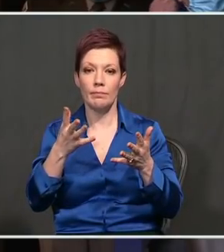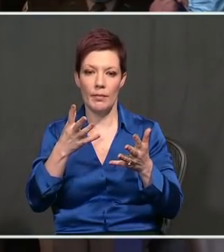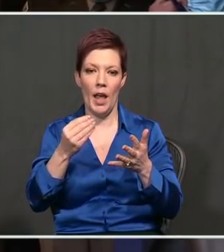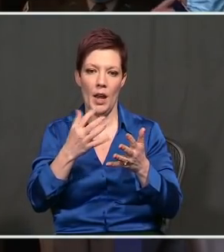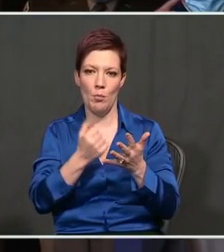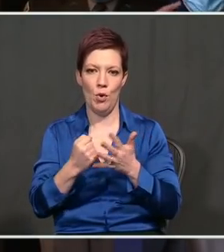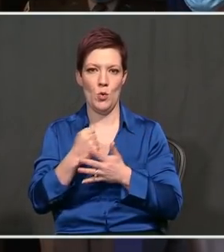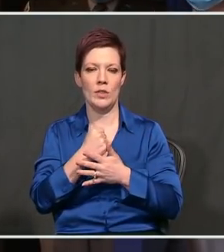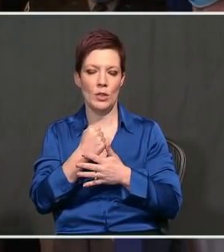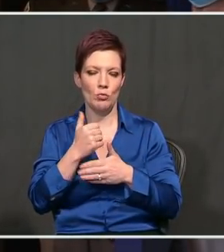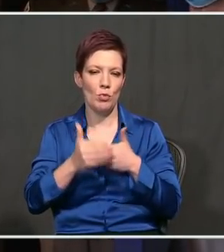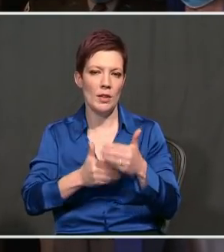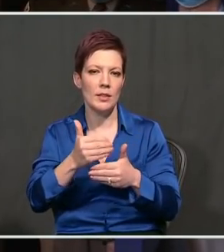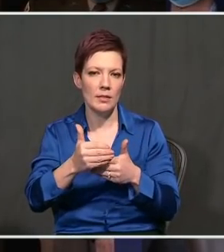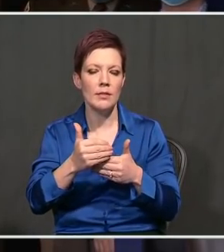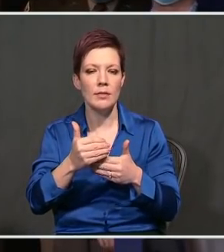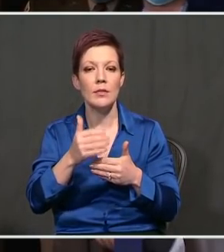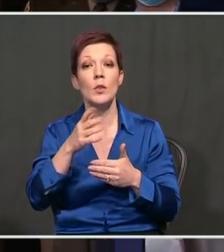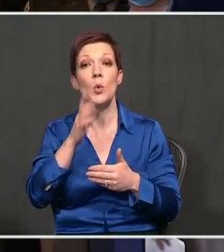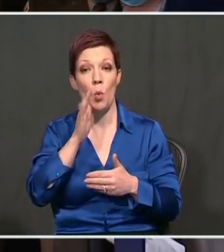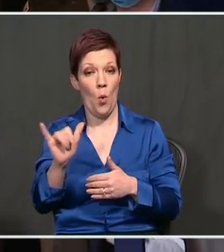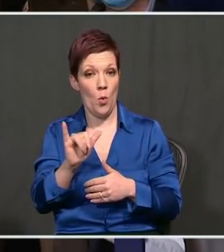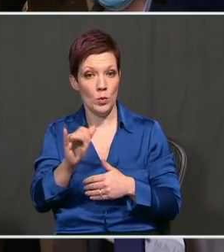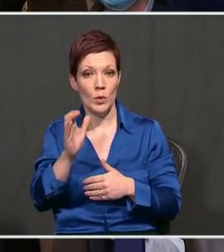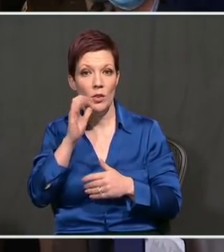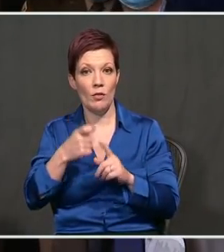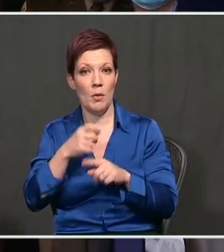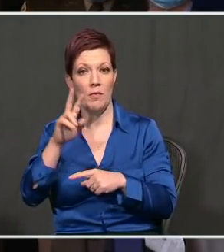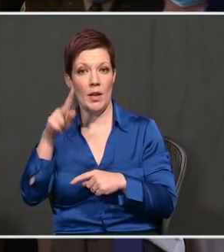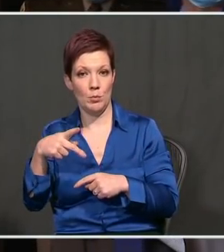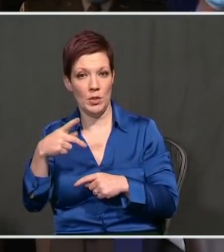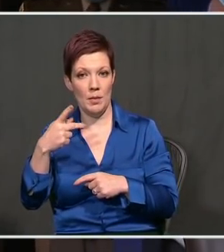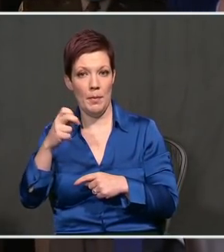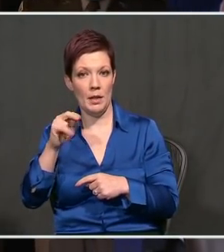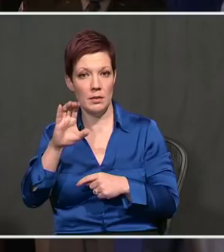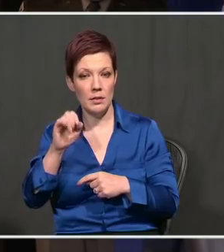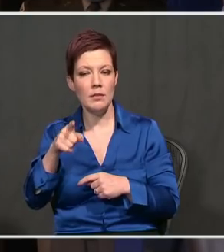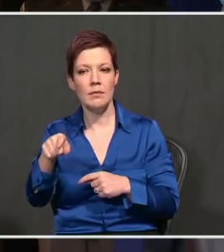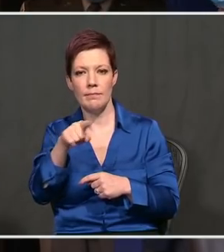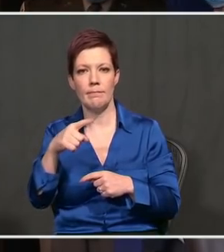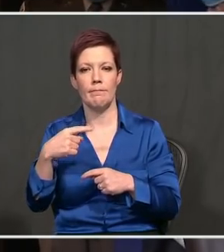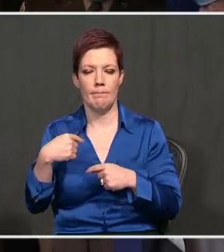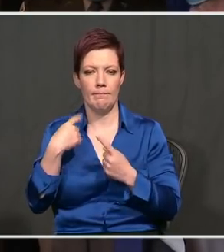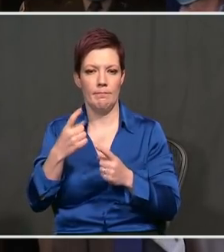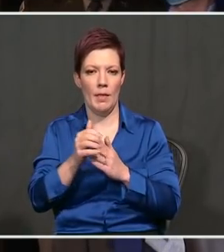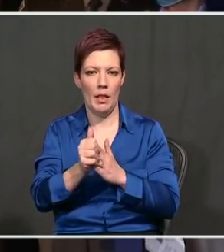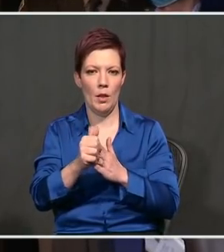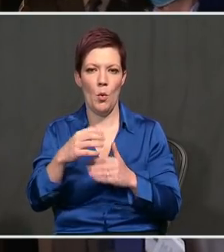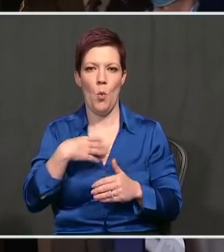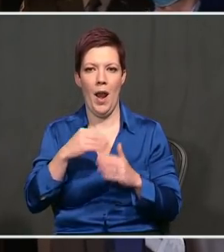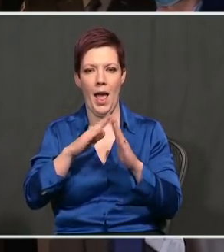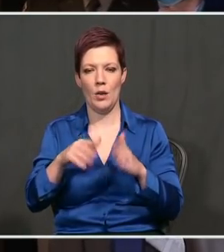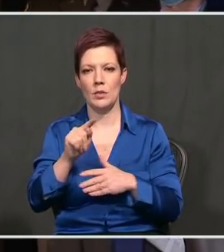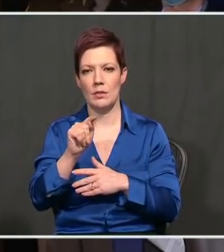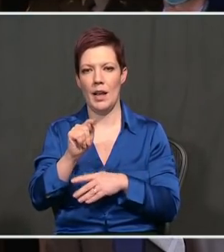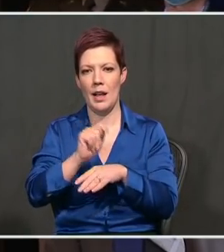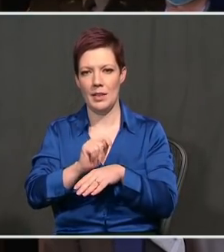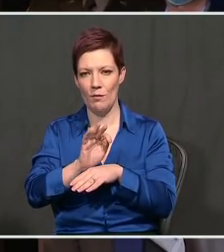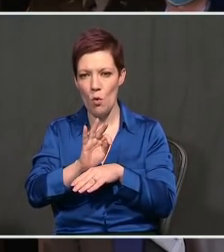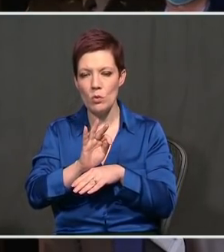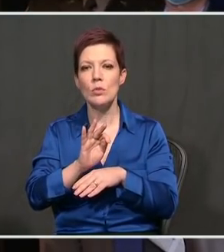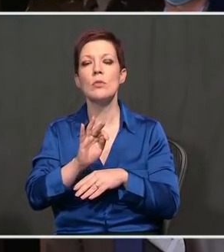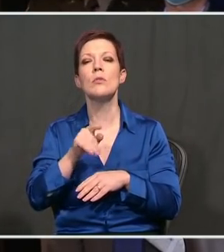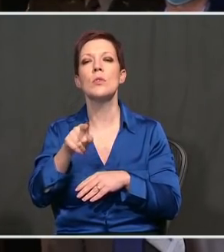Finally, we'll hear from Vice President Pence, whom you know has been leading the White House task force for the last 9 months. He'll offer some